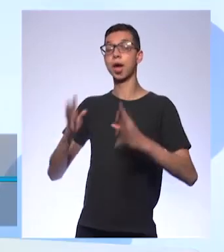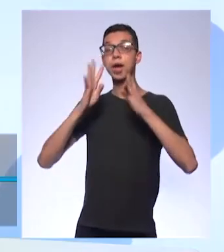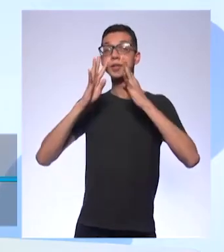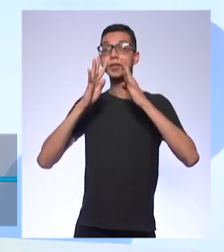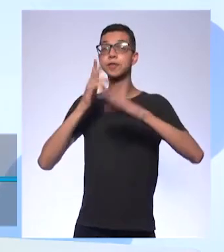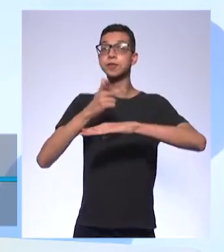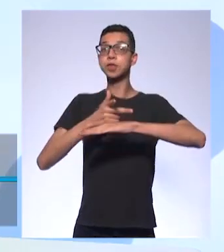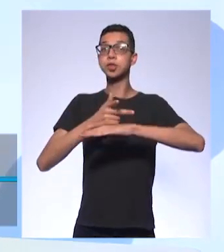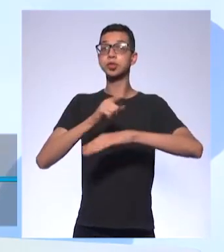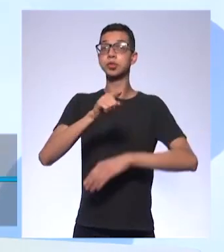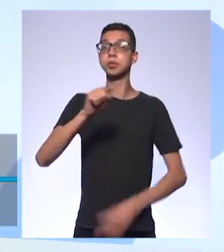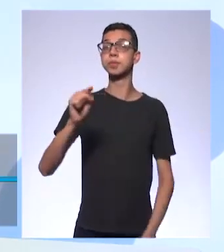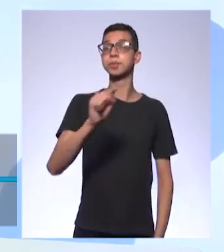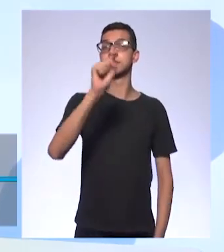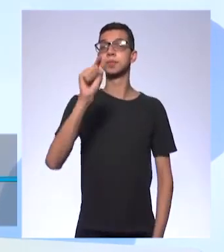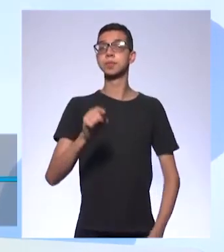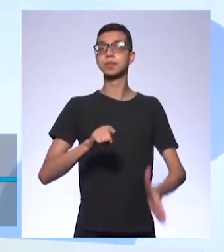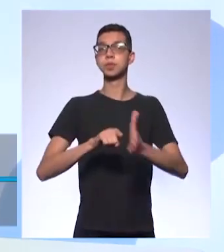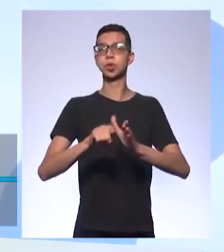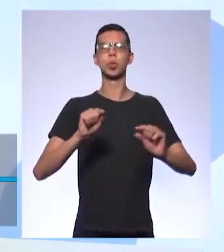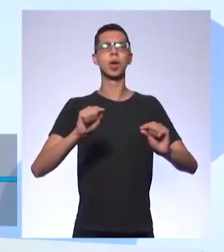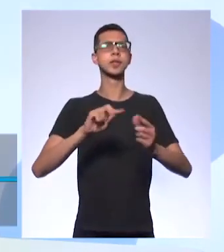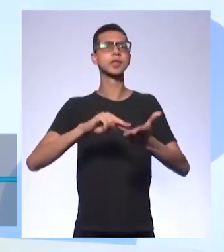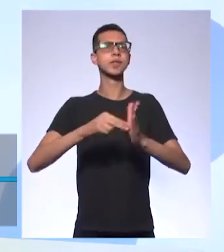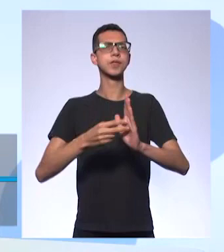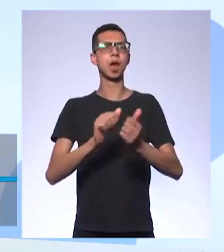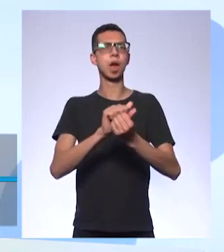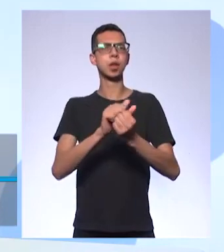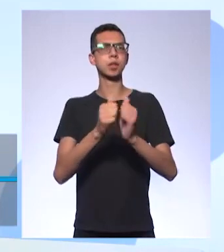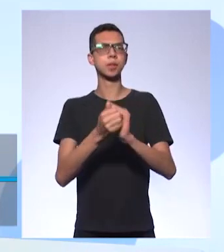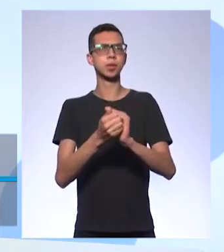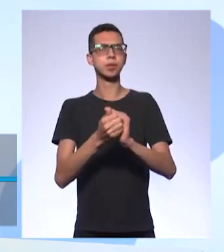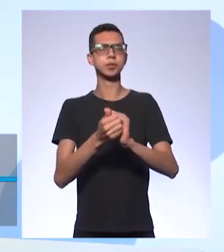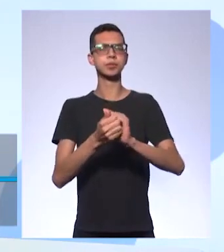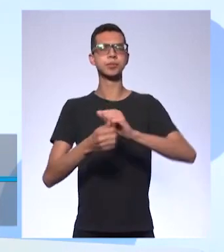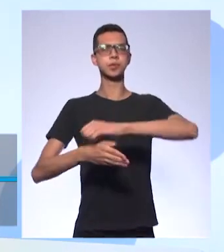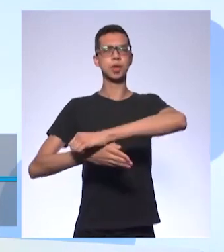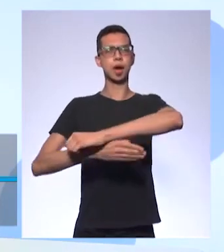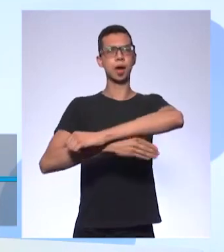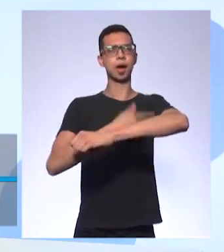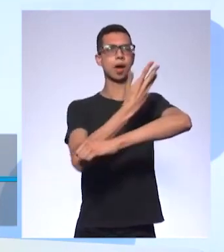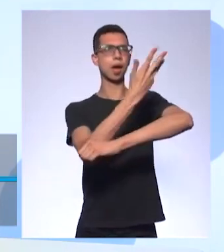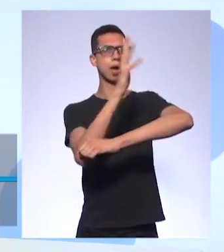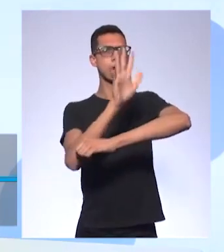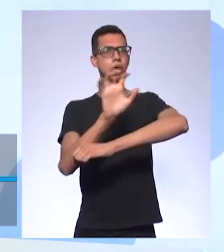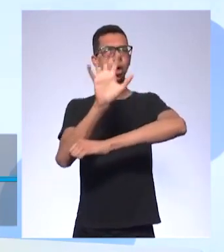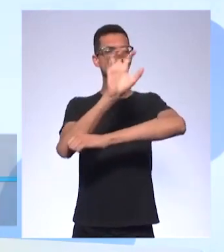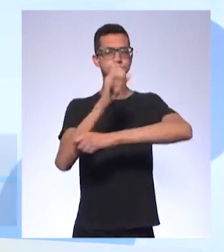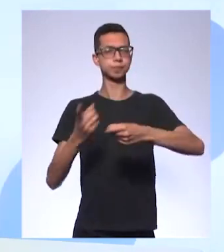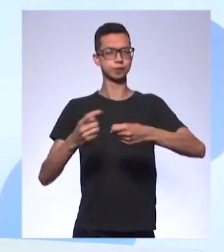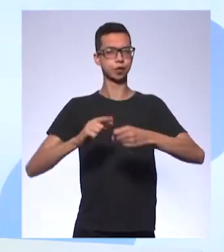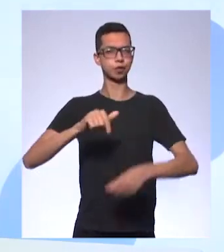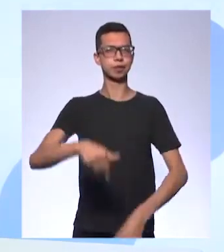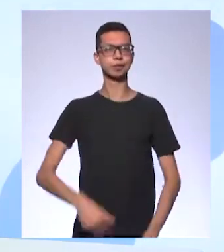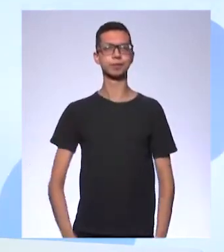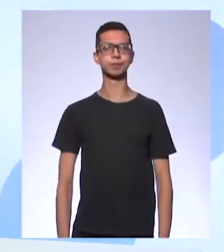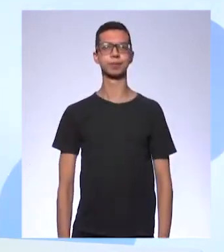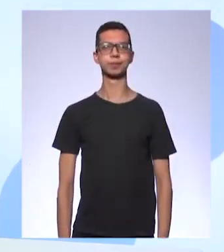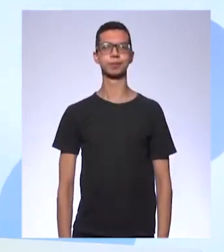aí para nós. O que é a adaptação baseada em ecossistemas? Já já a gente volta.